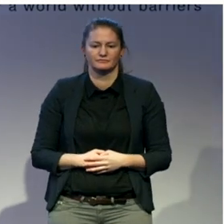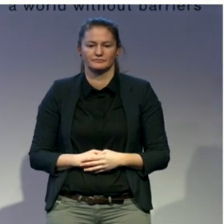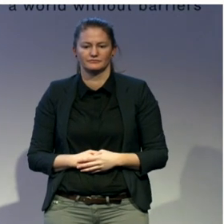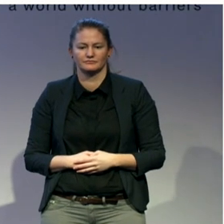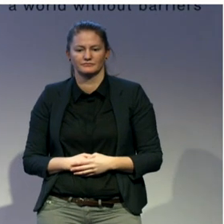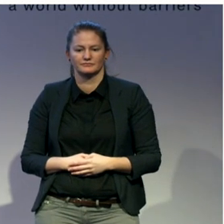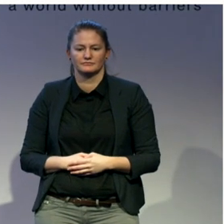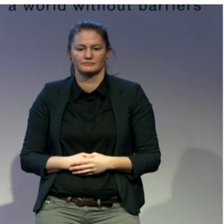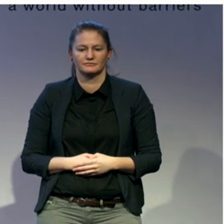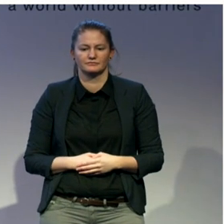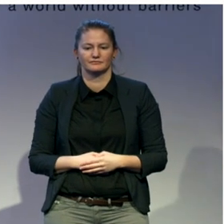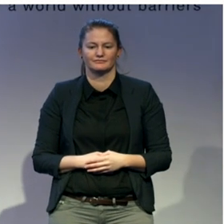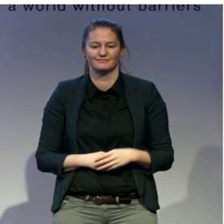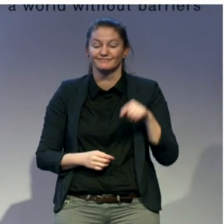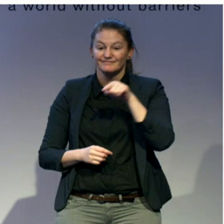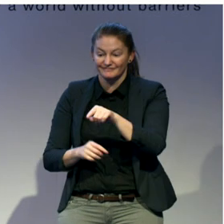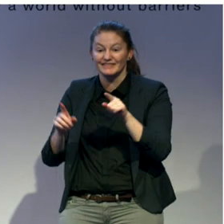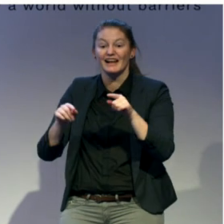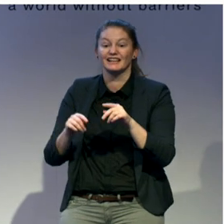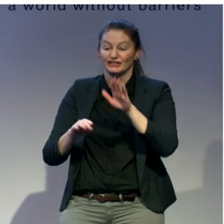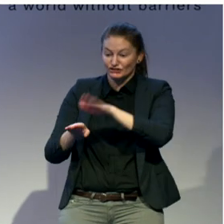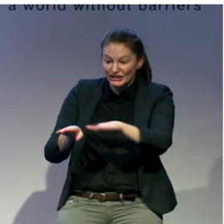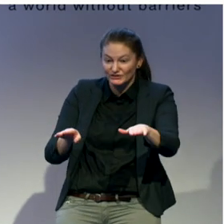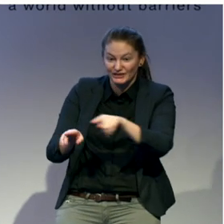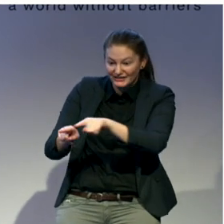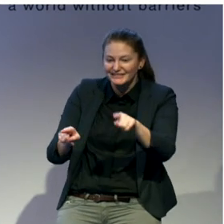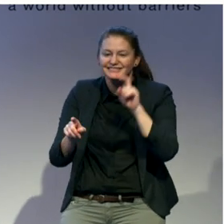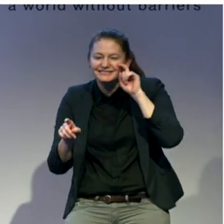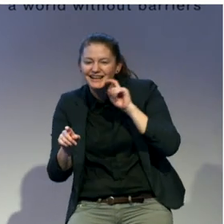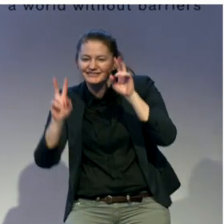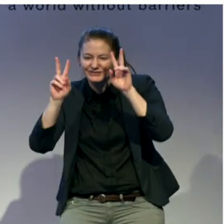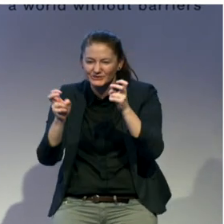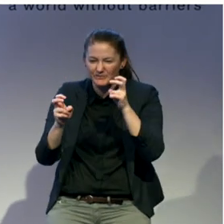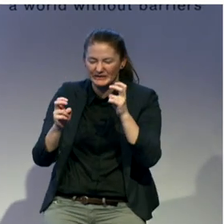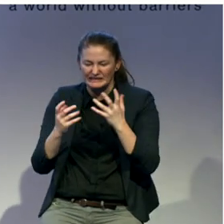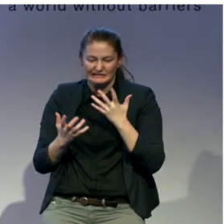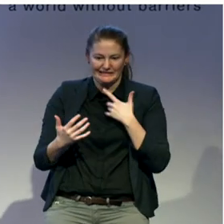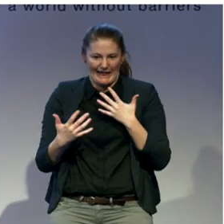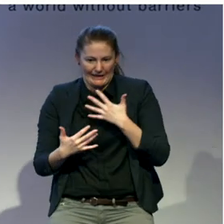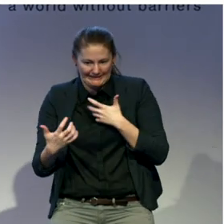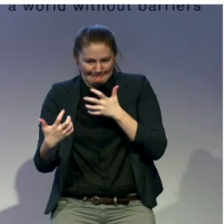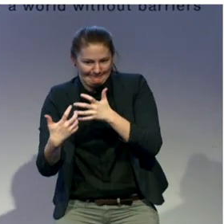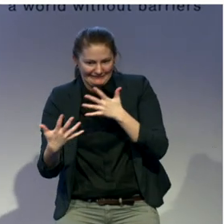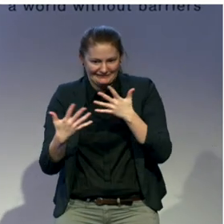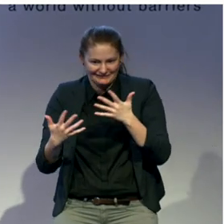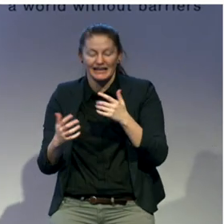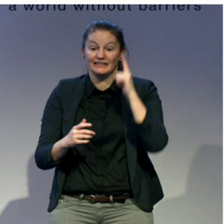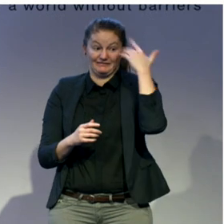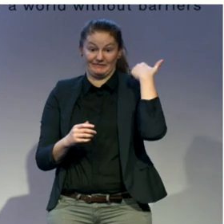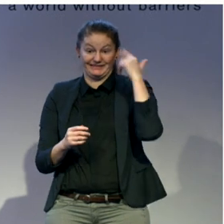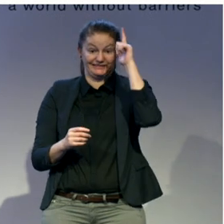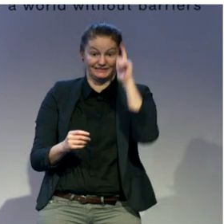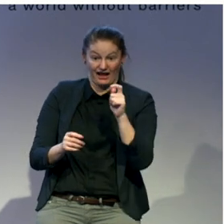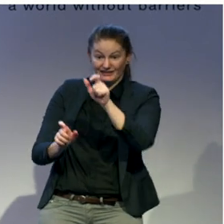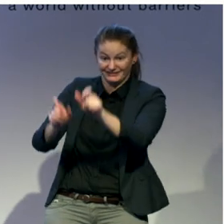time, it was really hard to get a group of leaders. We only have like four leaders interested. So this has been a journey, and a really hard journey